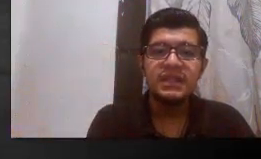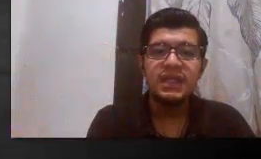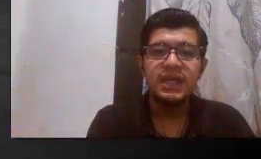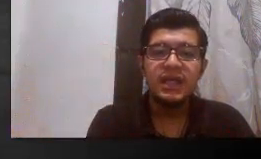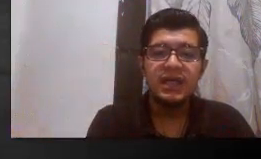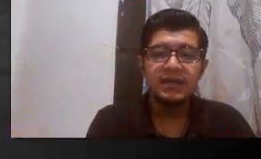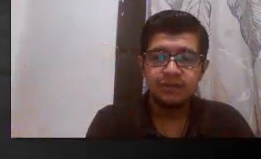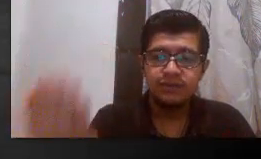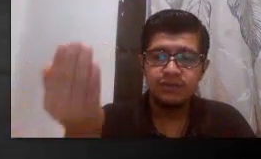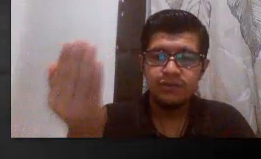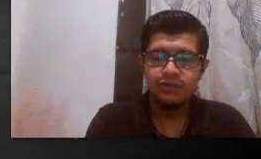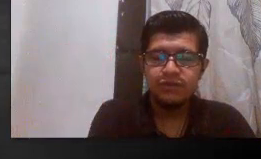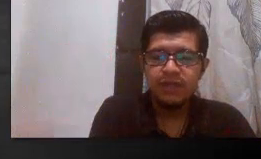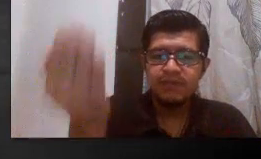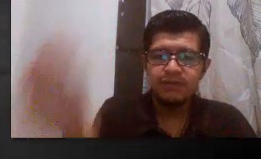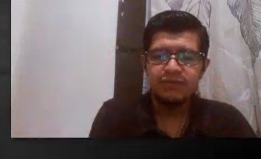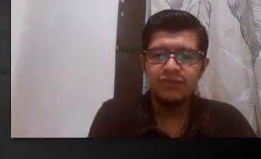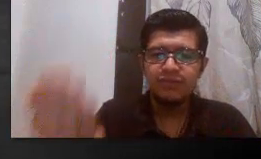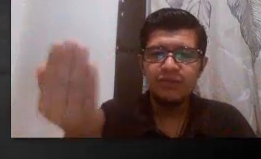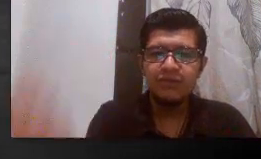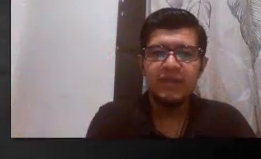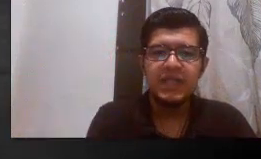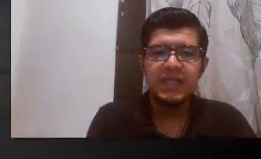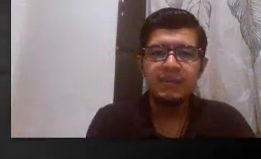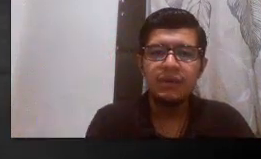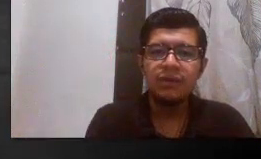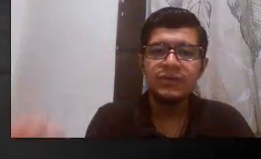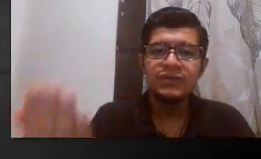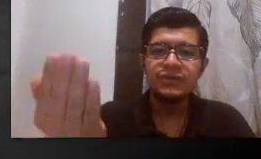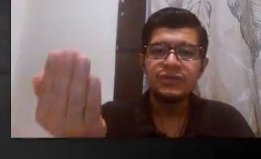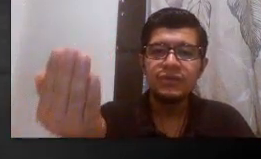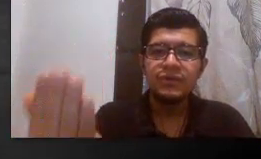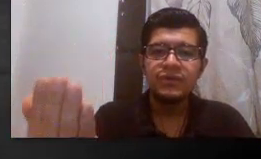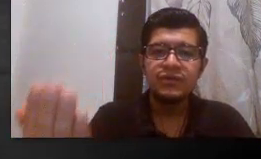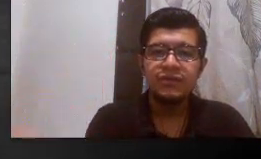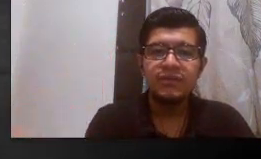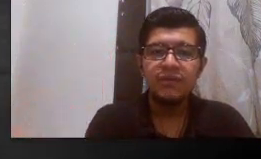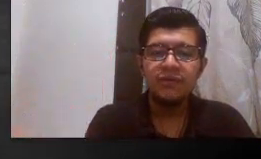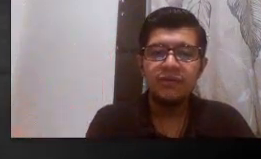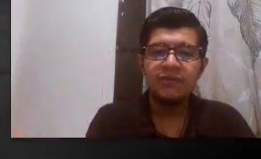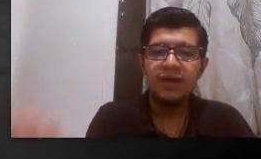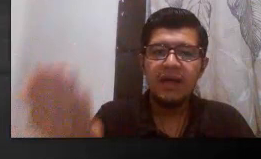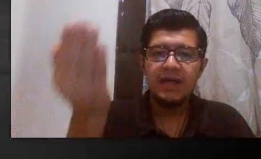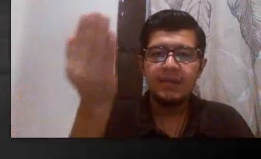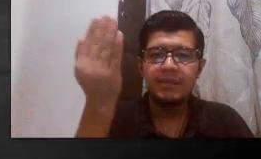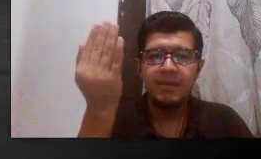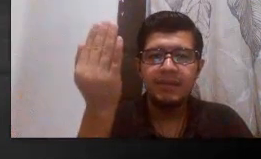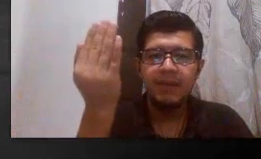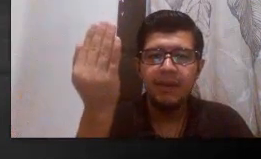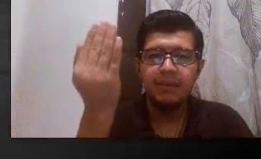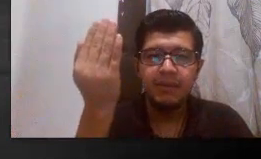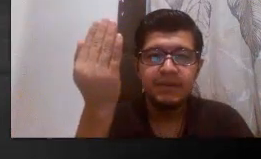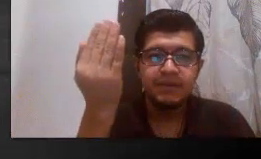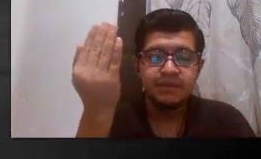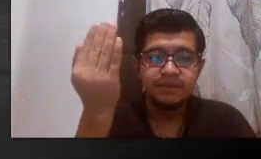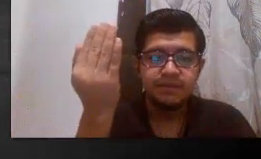and then to shape, to move, and then I'm going to move up my